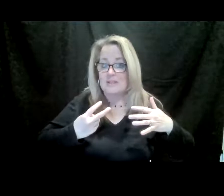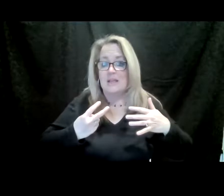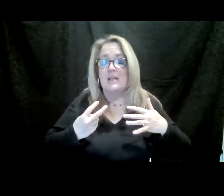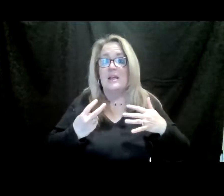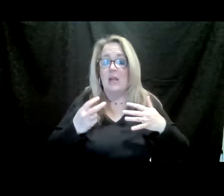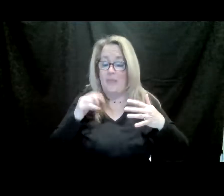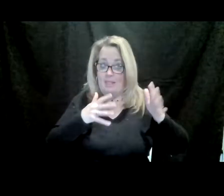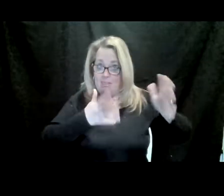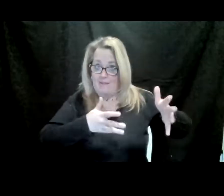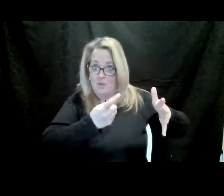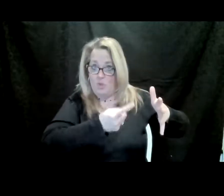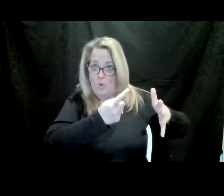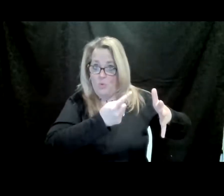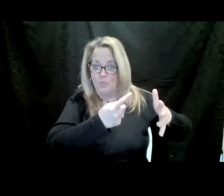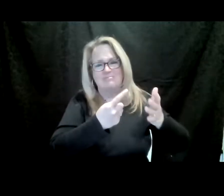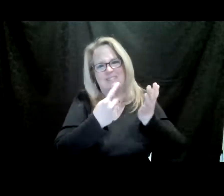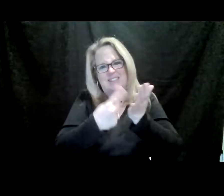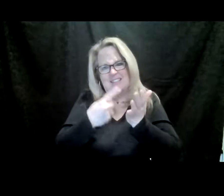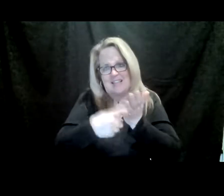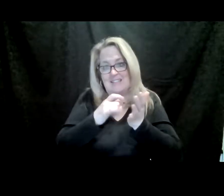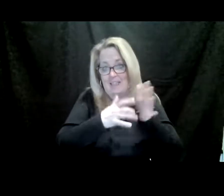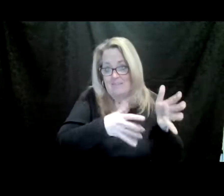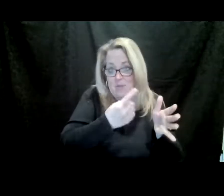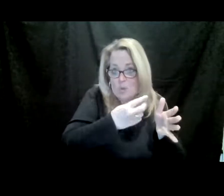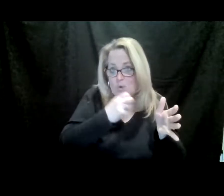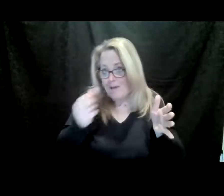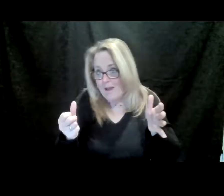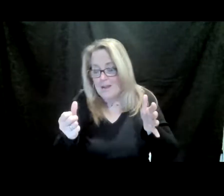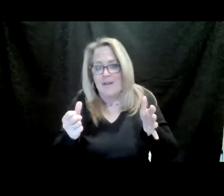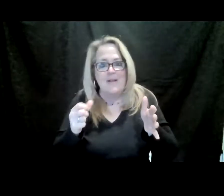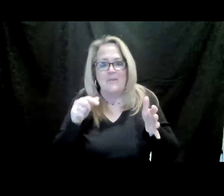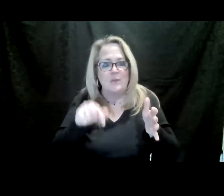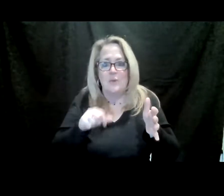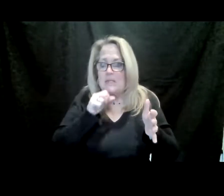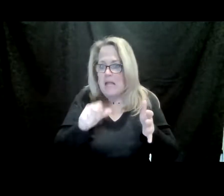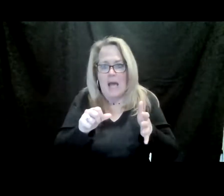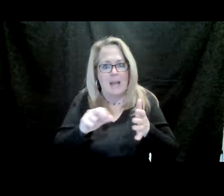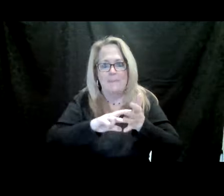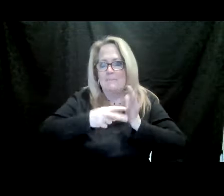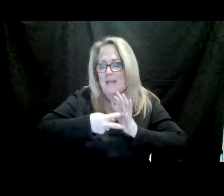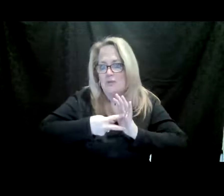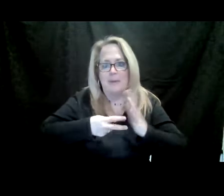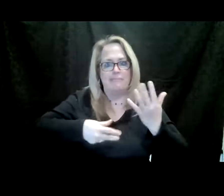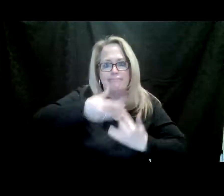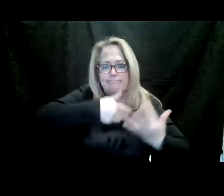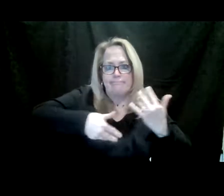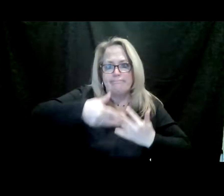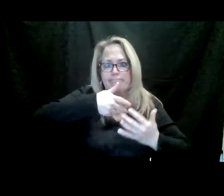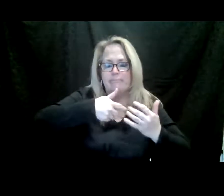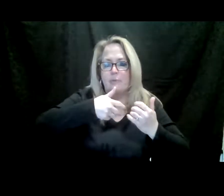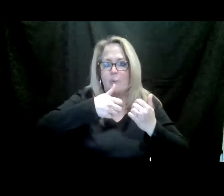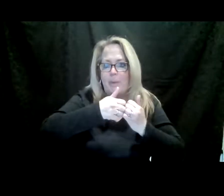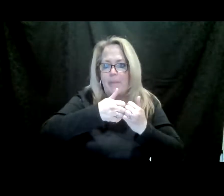leaving him alone, and we'll talk a little bit about that. This was not an interactive type of experience with the pieces of